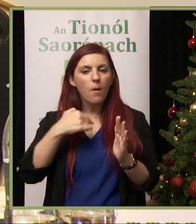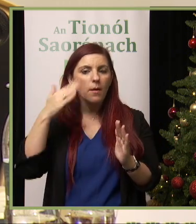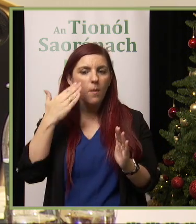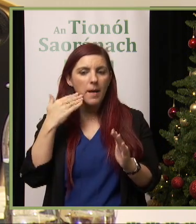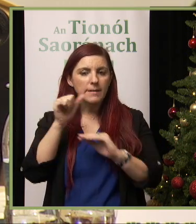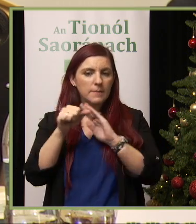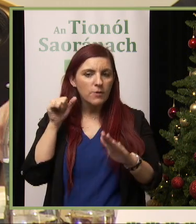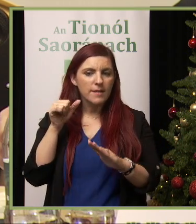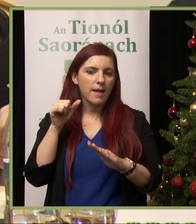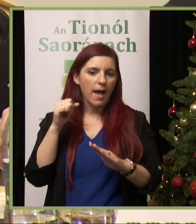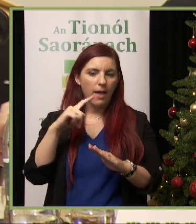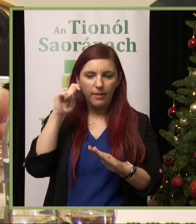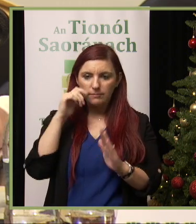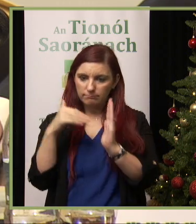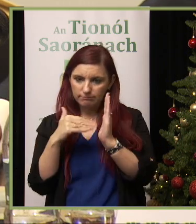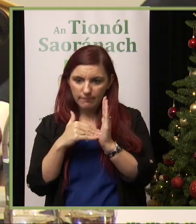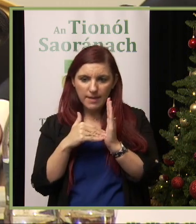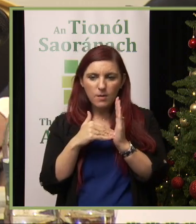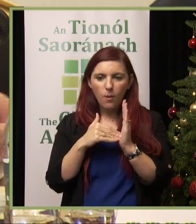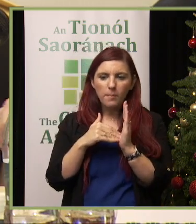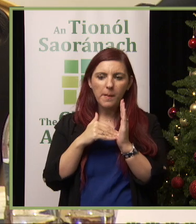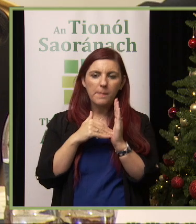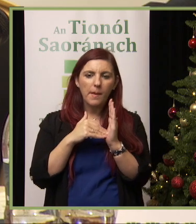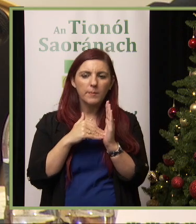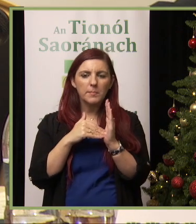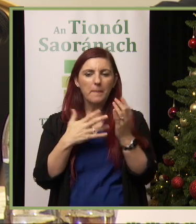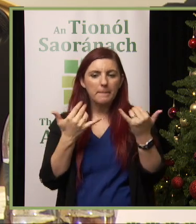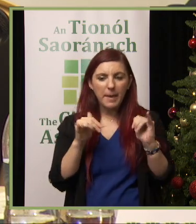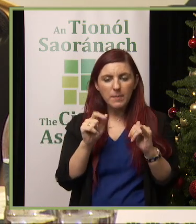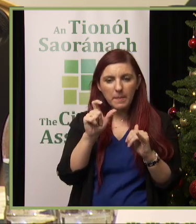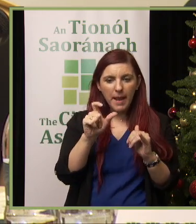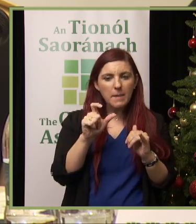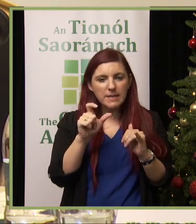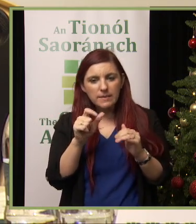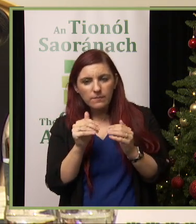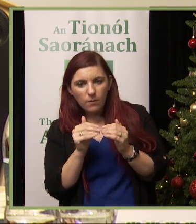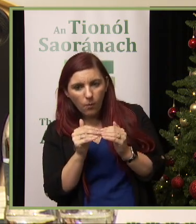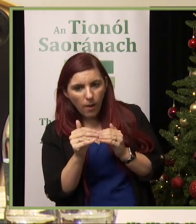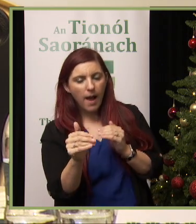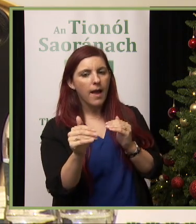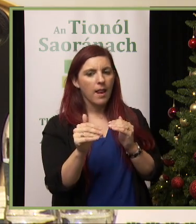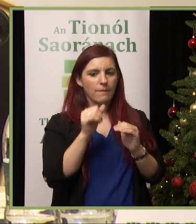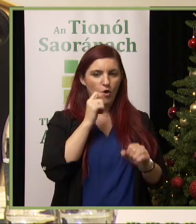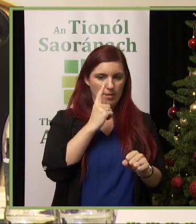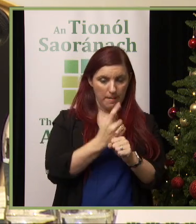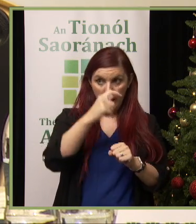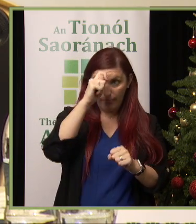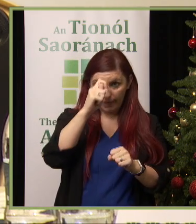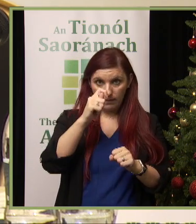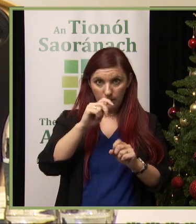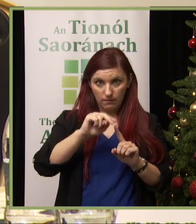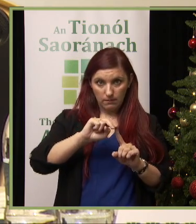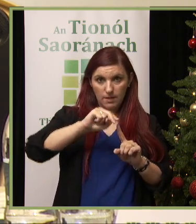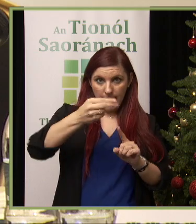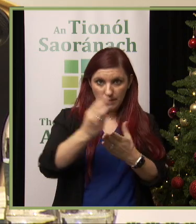teaching, I do believe that while this might take us a while for this instance, I think we'll get better at this. Okay,